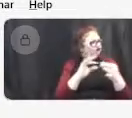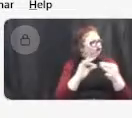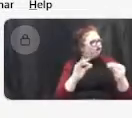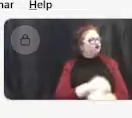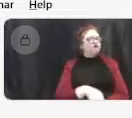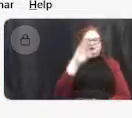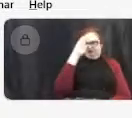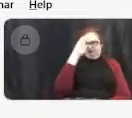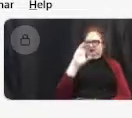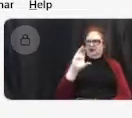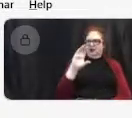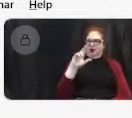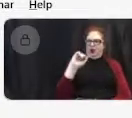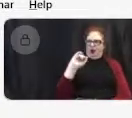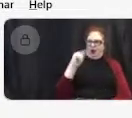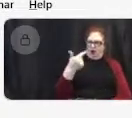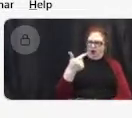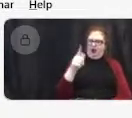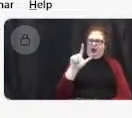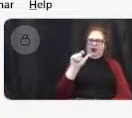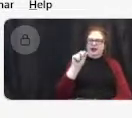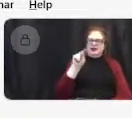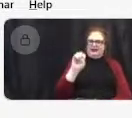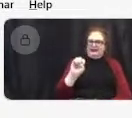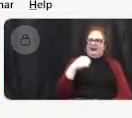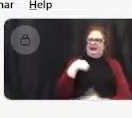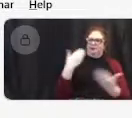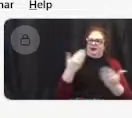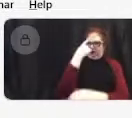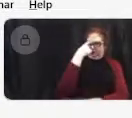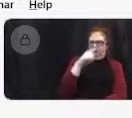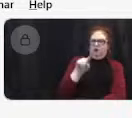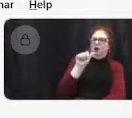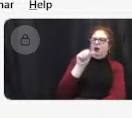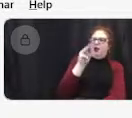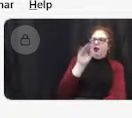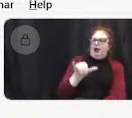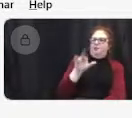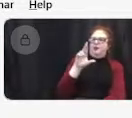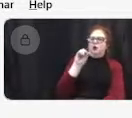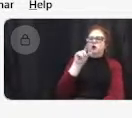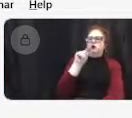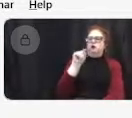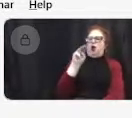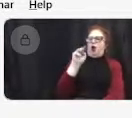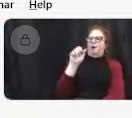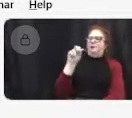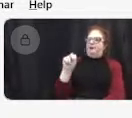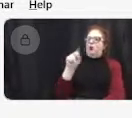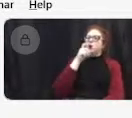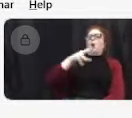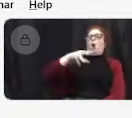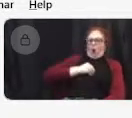much. My name is Greg Lane, and I'm acting on behalf of Amy Brotman, who's the property owner.